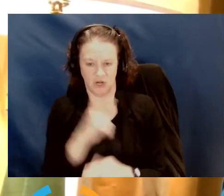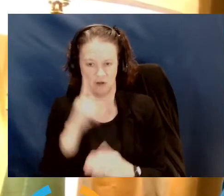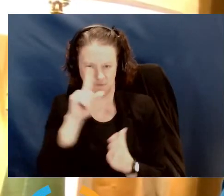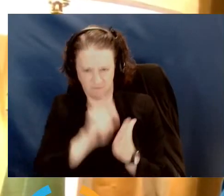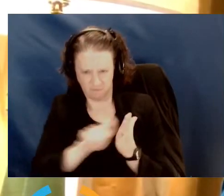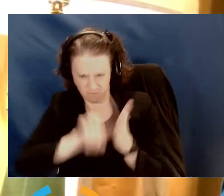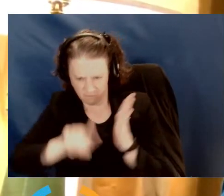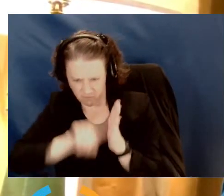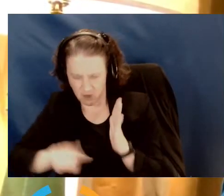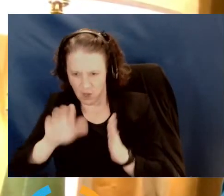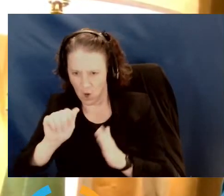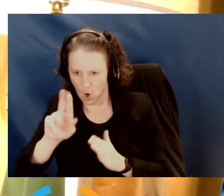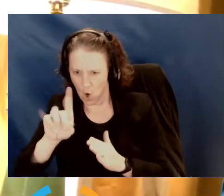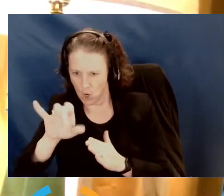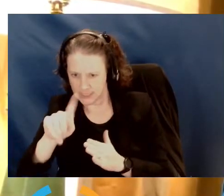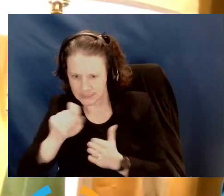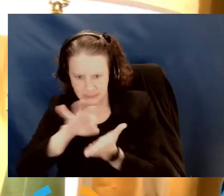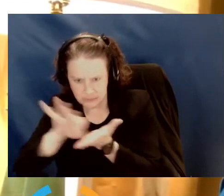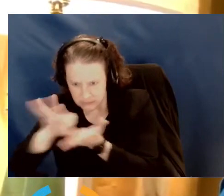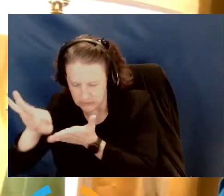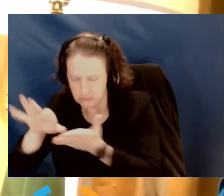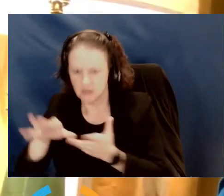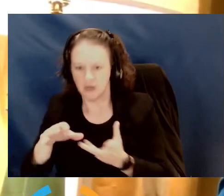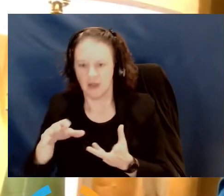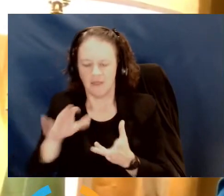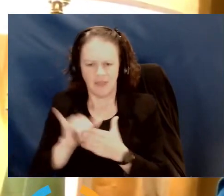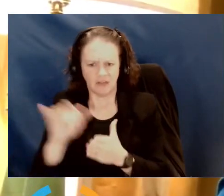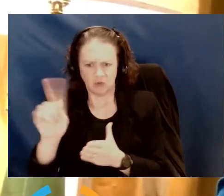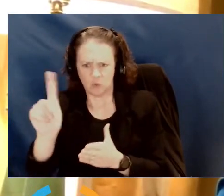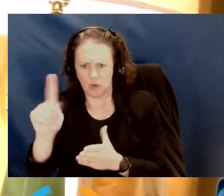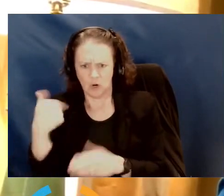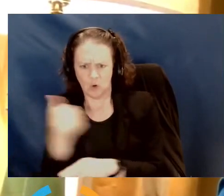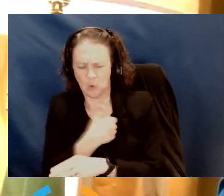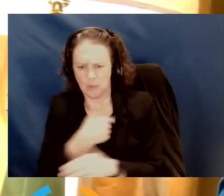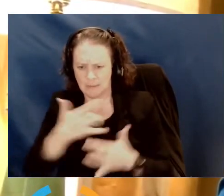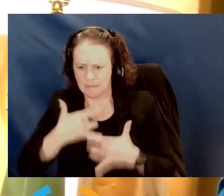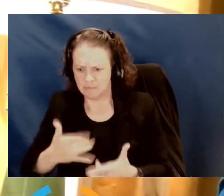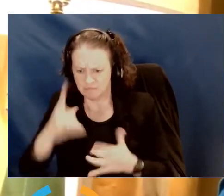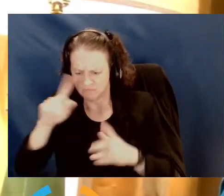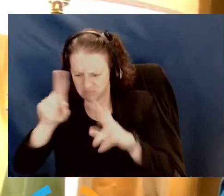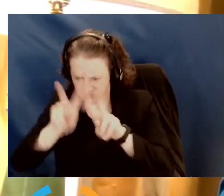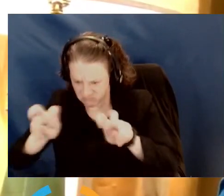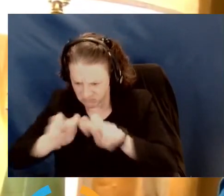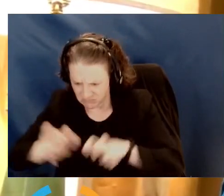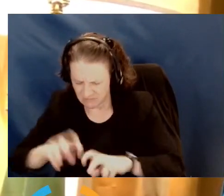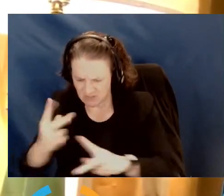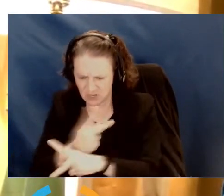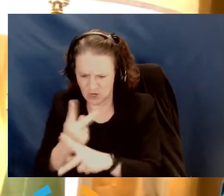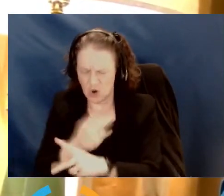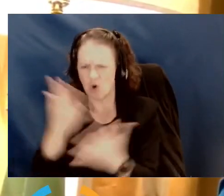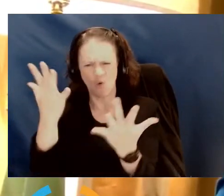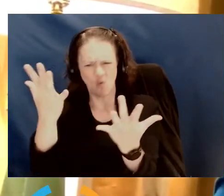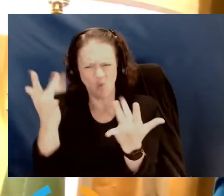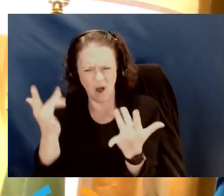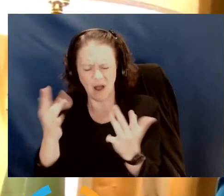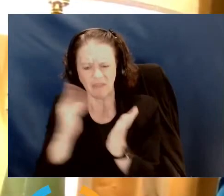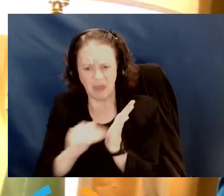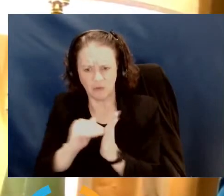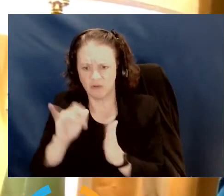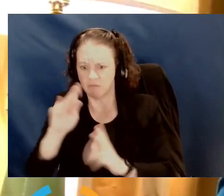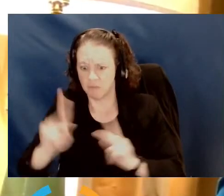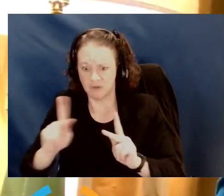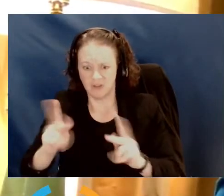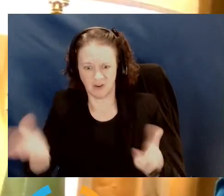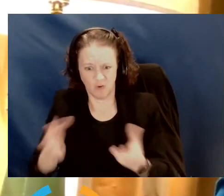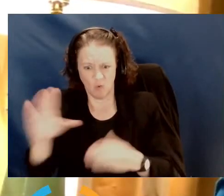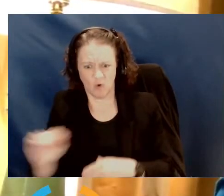can find answers, such as how come thousands of unemployed Oregonians have yet to receive their benefits? How do we